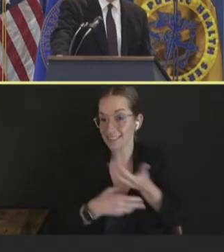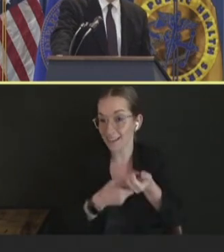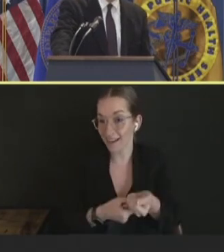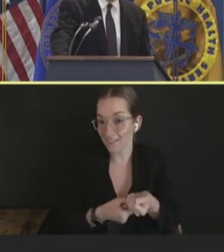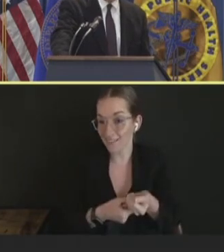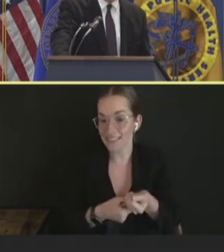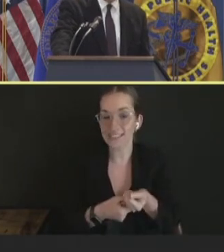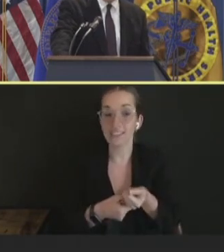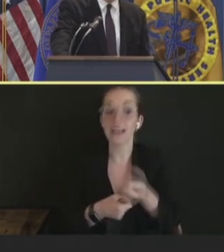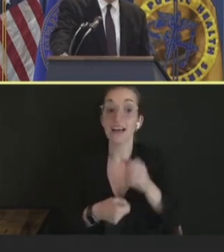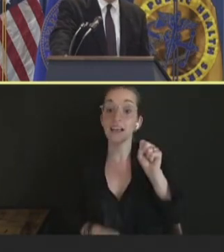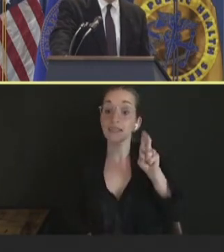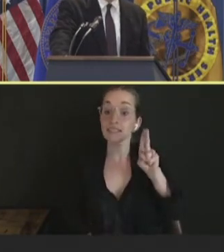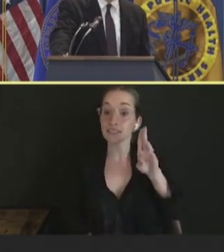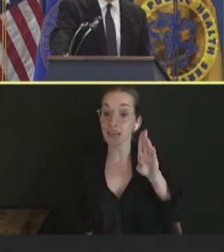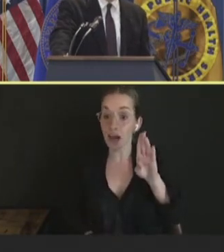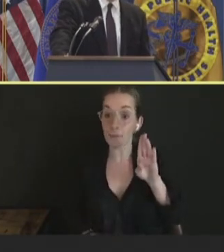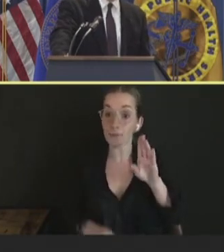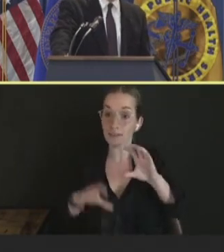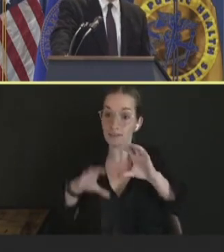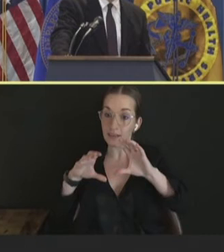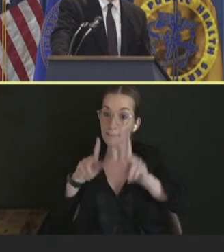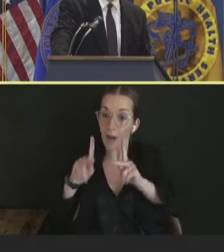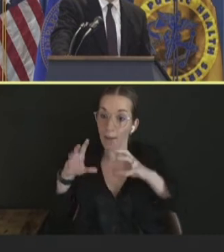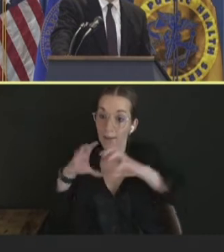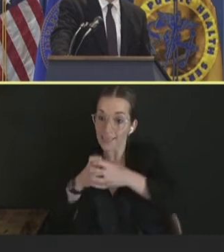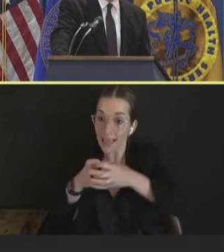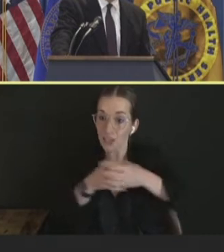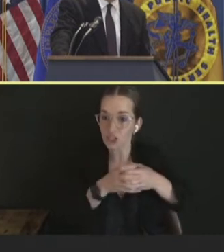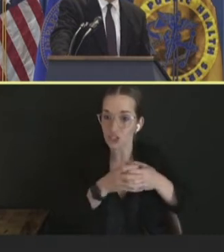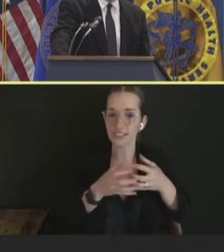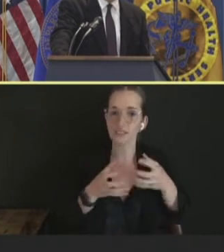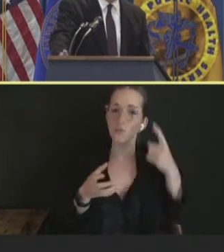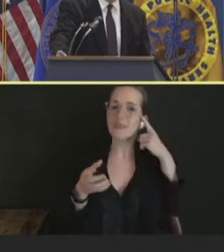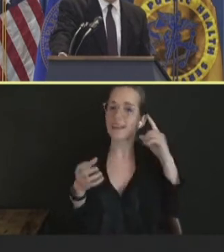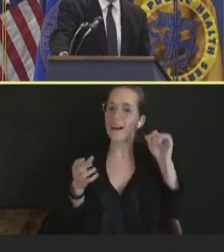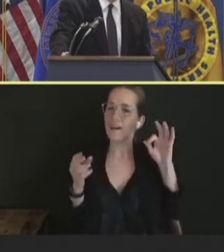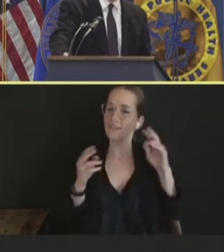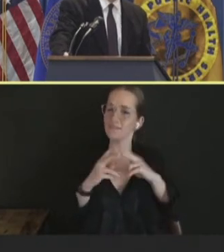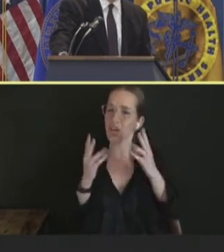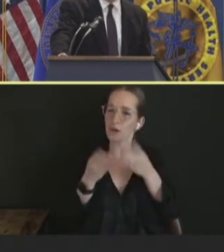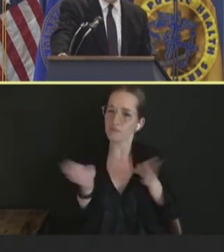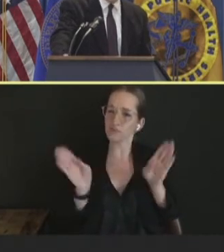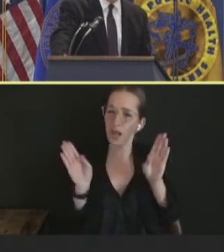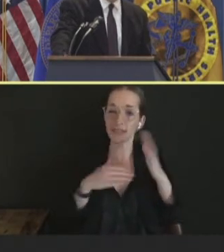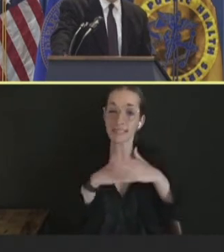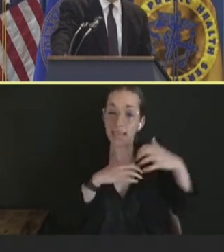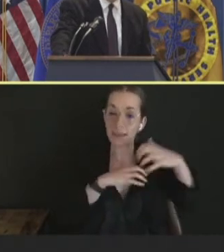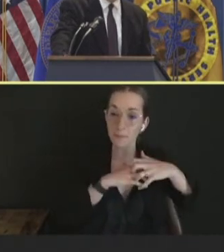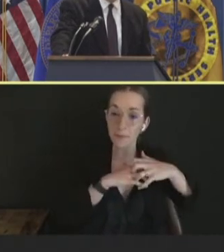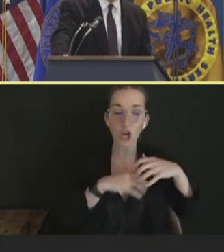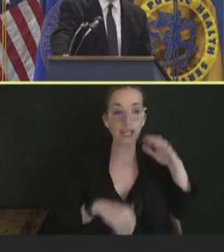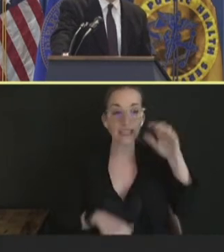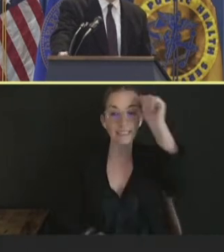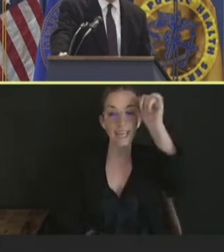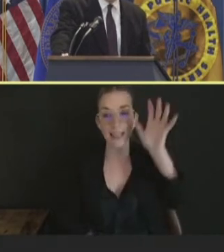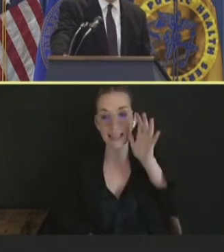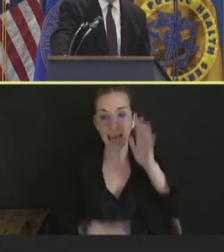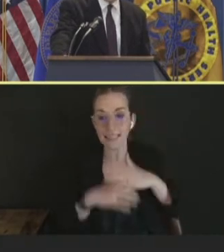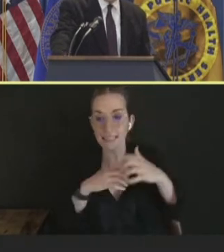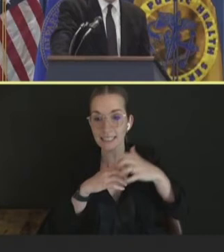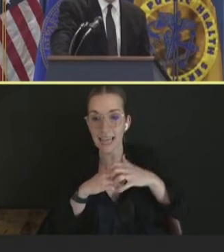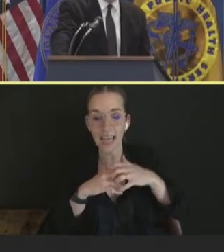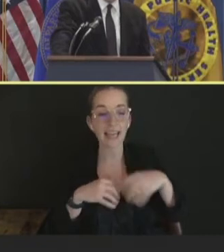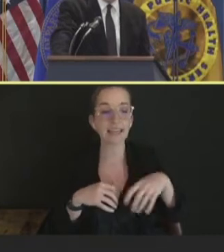we're thinking of very broadly. Many are things that we've traditionally looked at: Native Americans, Alaskan Natives, Asian Americans,